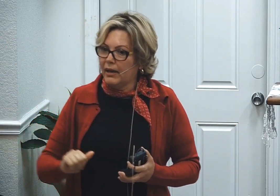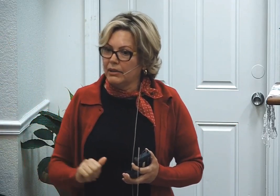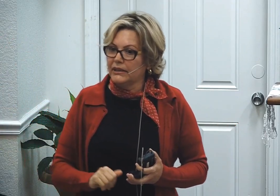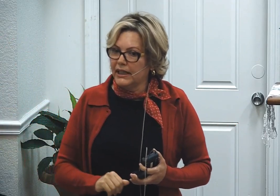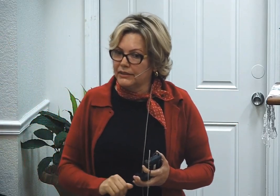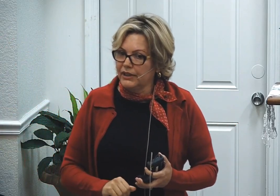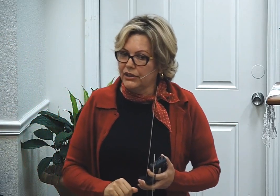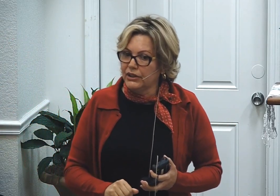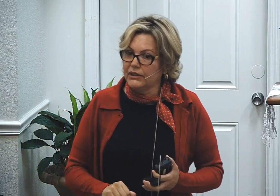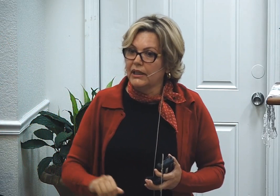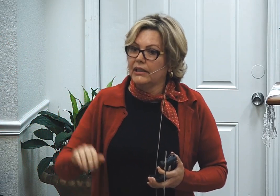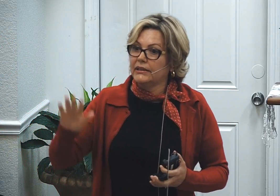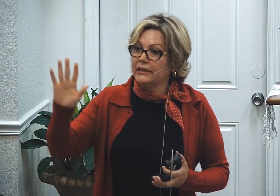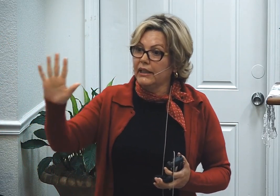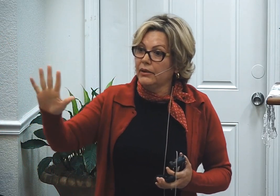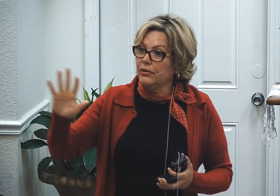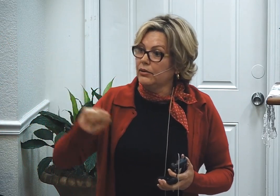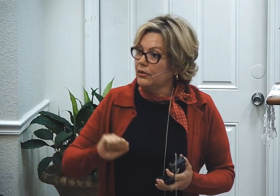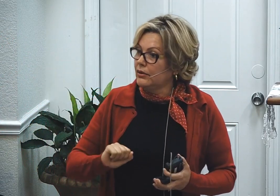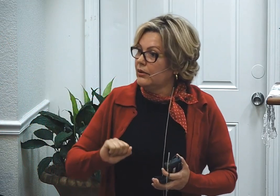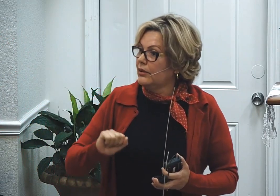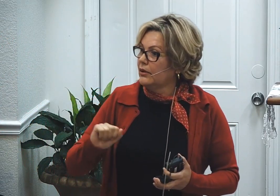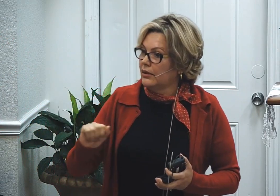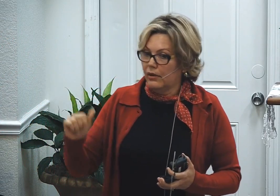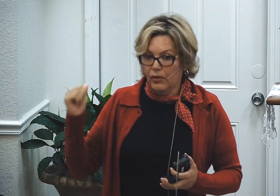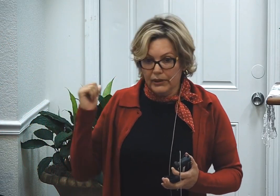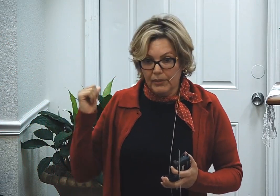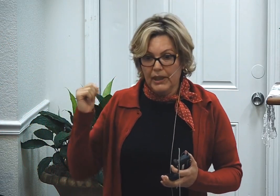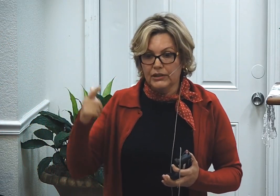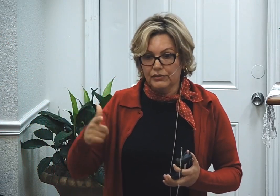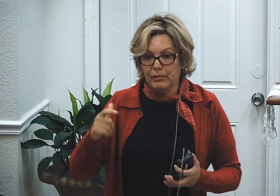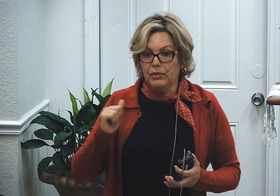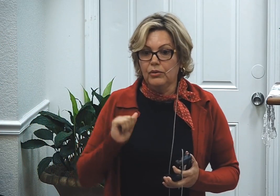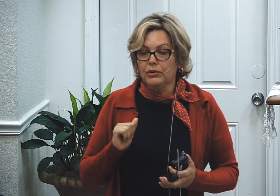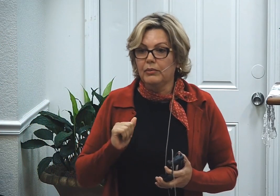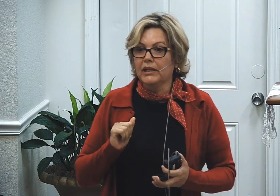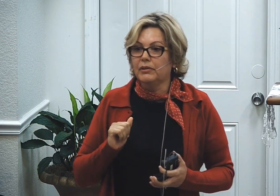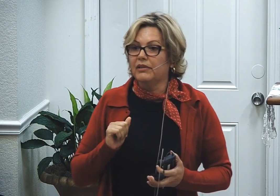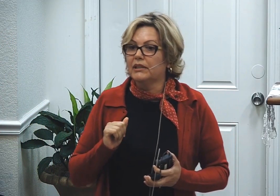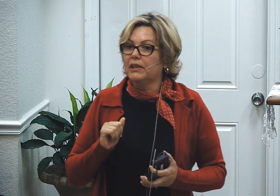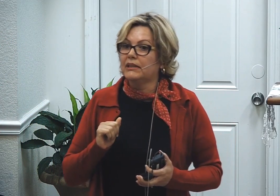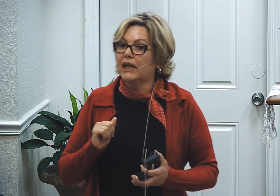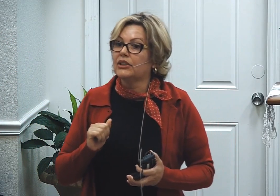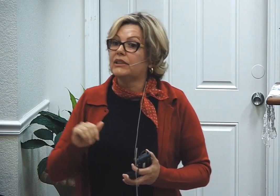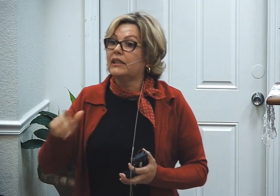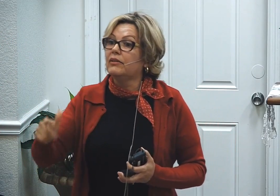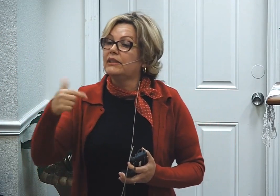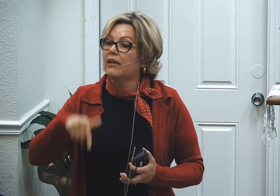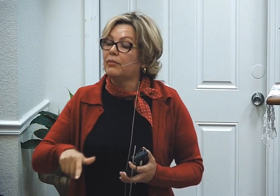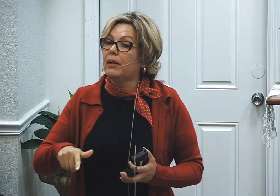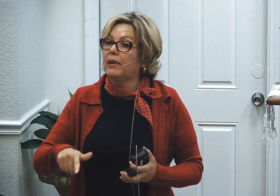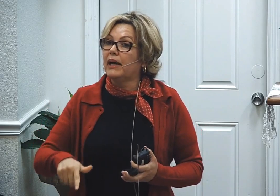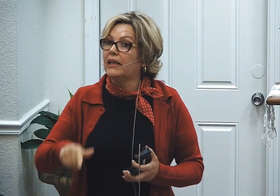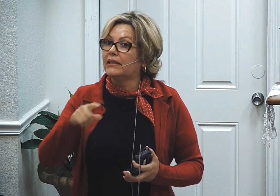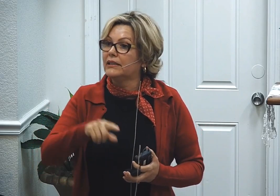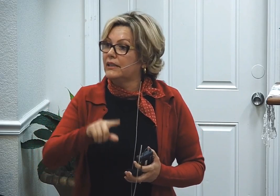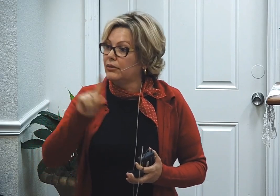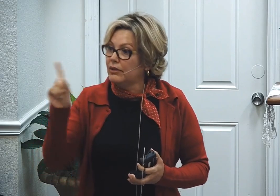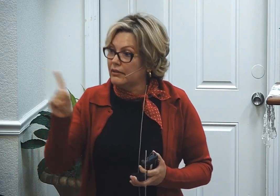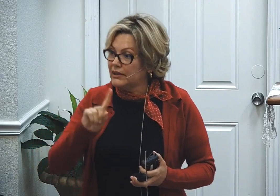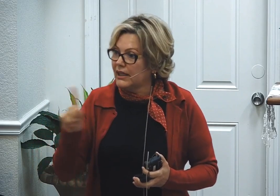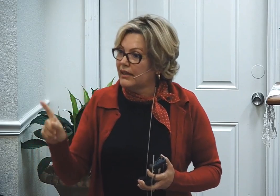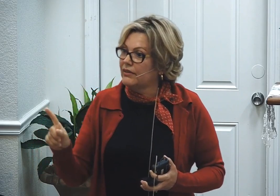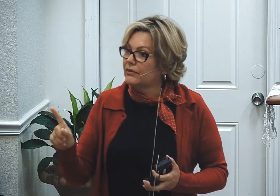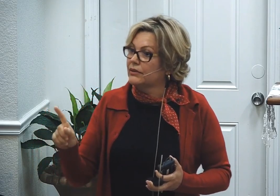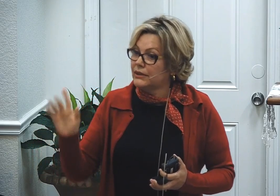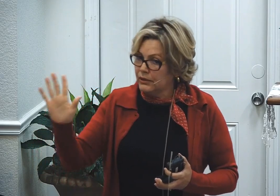the parable of the 10 virgins. 5. Yesterday, we had a message once again speaking about the